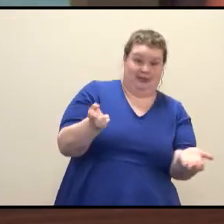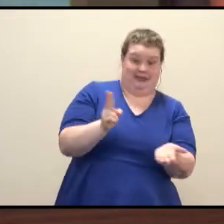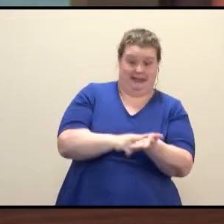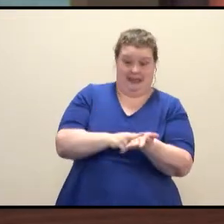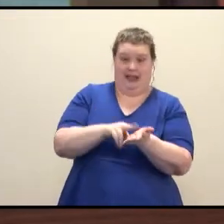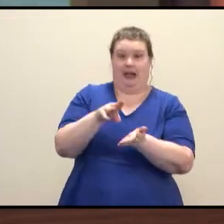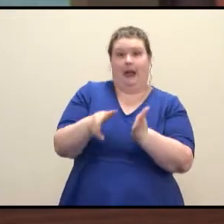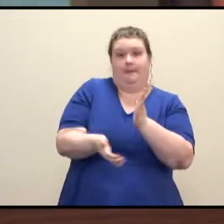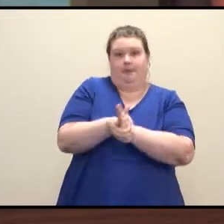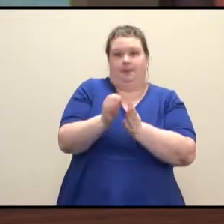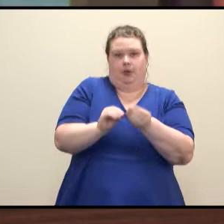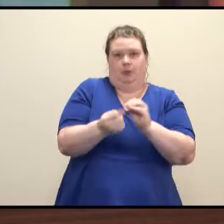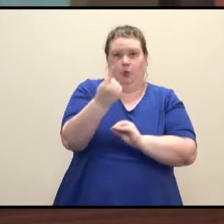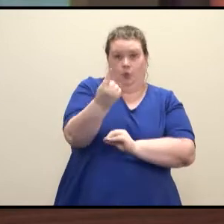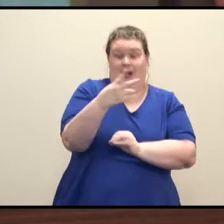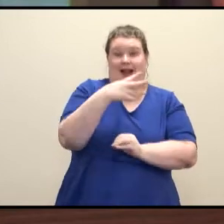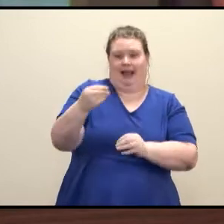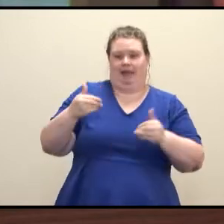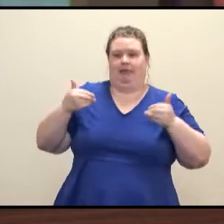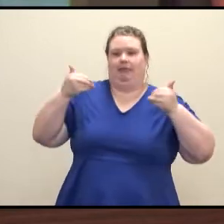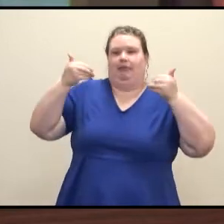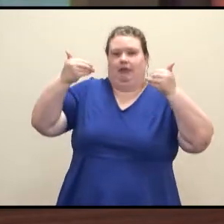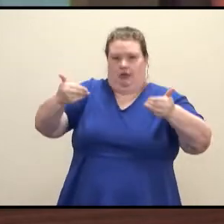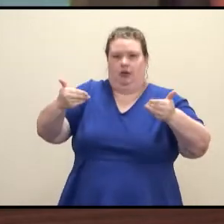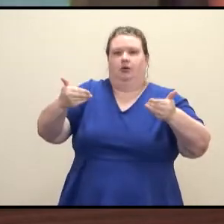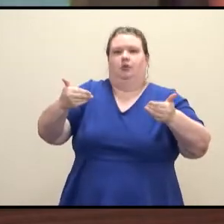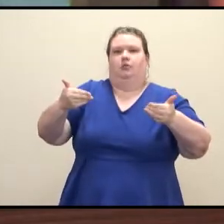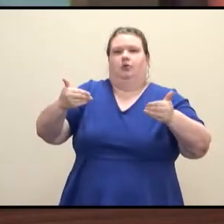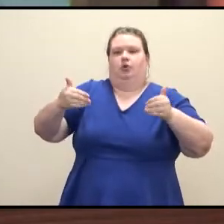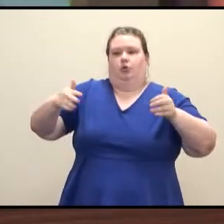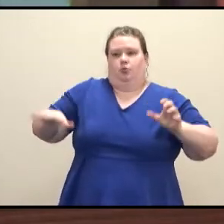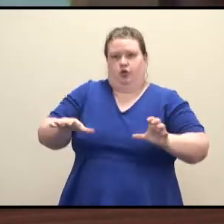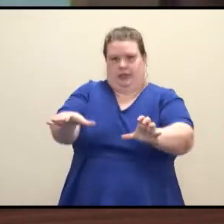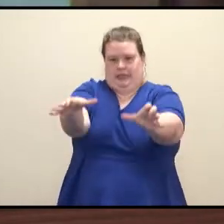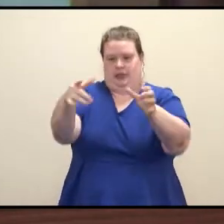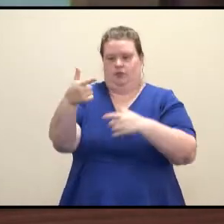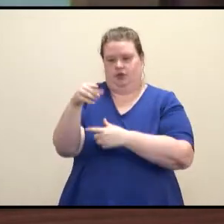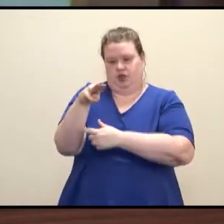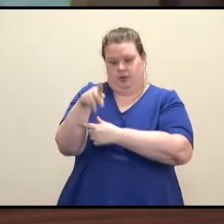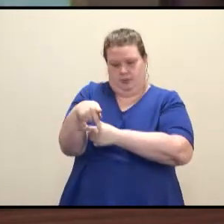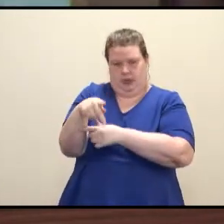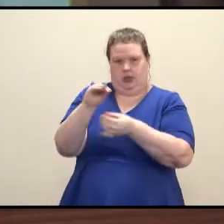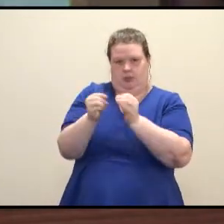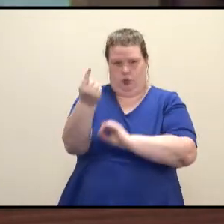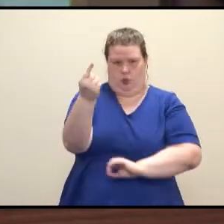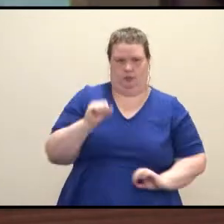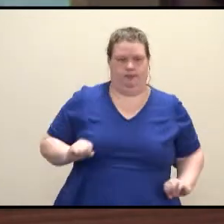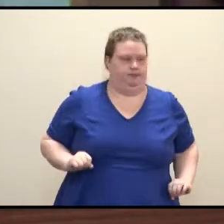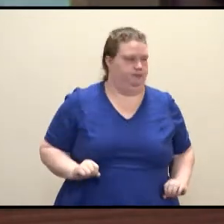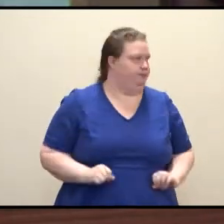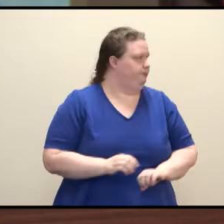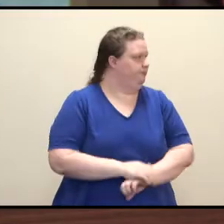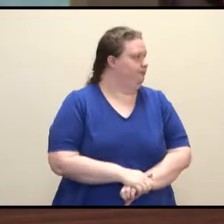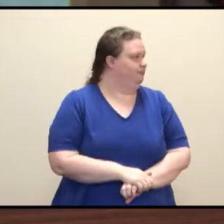O'Brien and execute the notice to proceed on the scope of the work associated with GMP number 1.